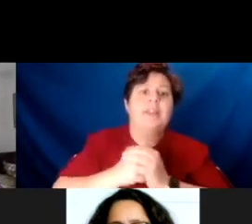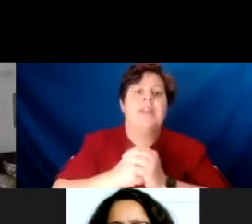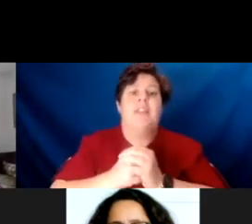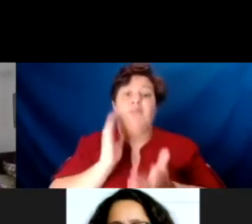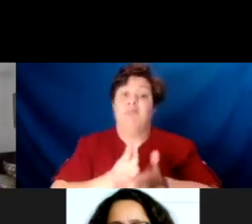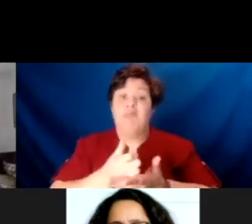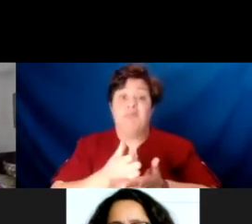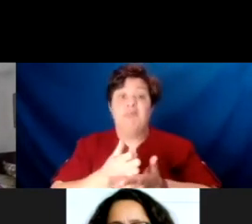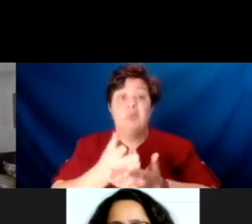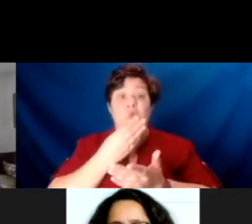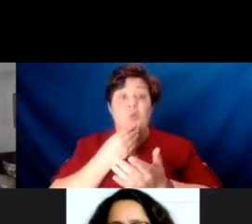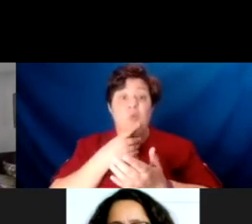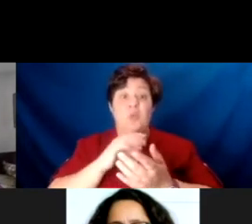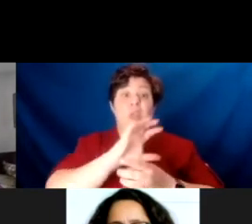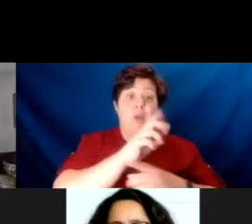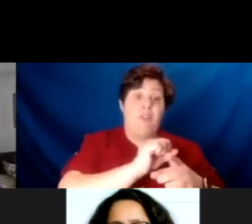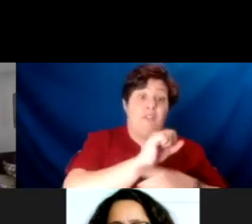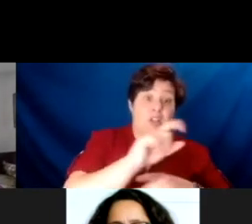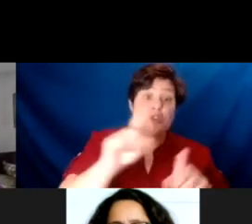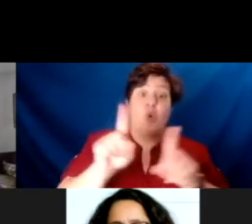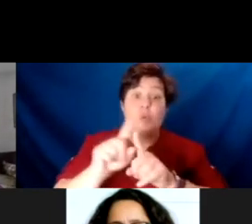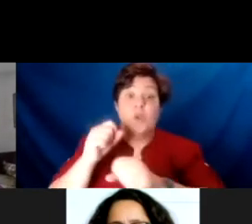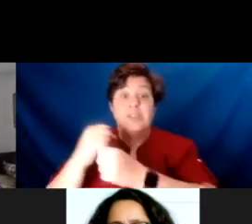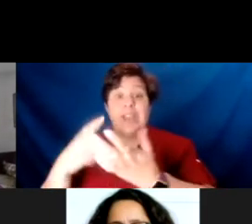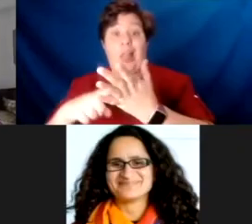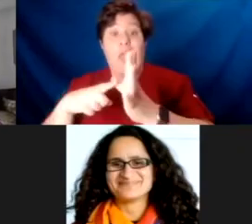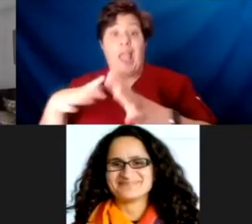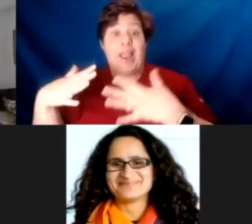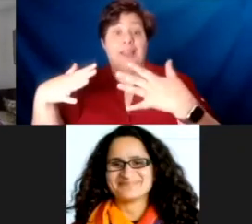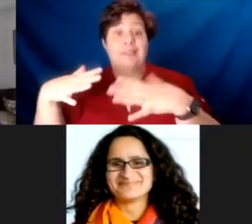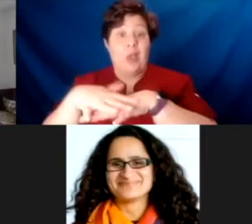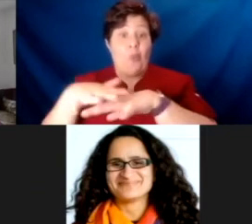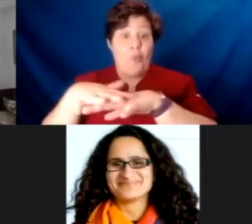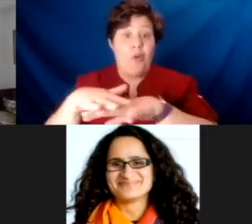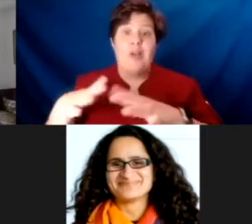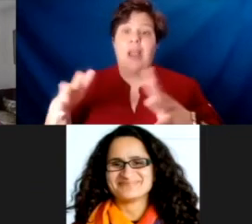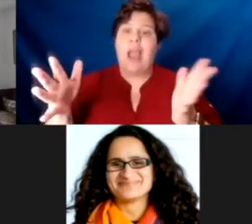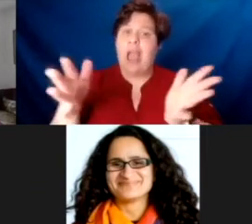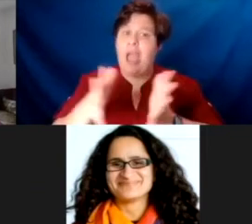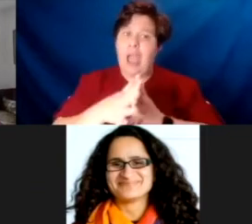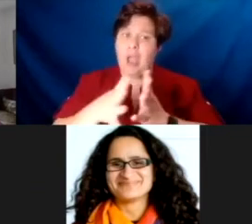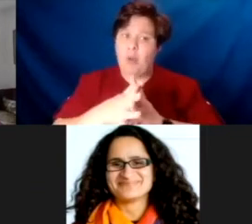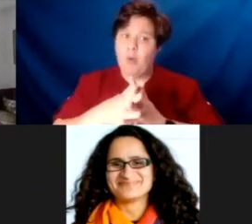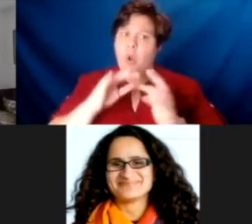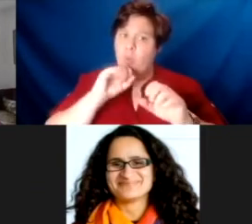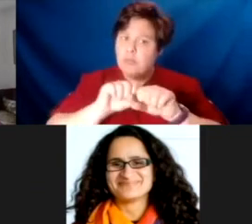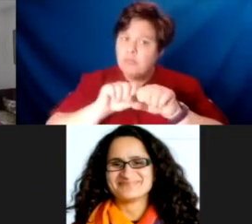to use the Borough of Culture and the GLA networks. And how would you do that? Would you put it out,